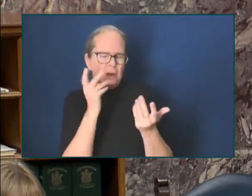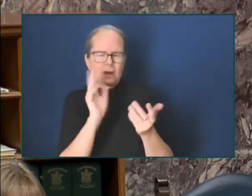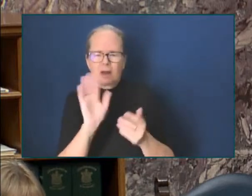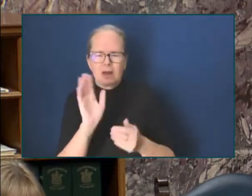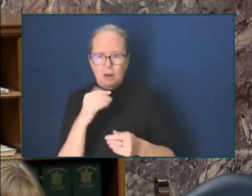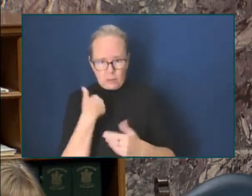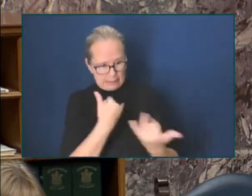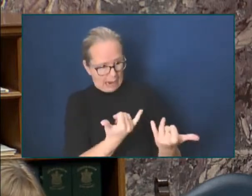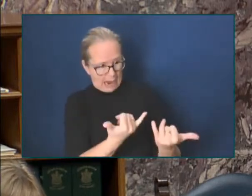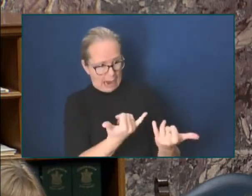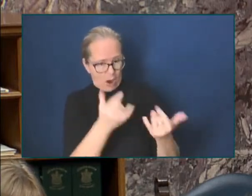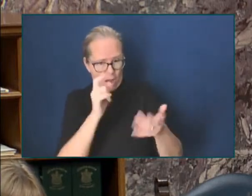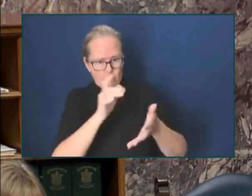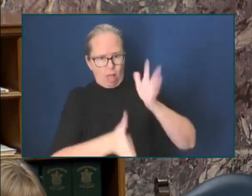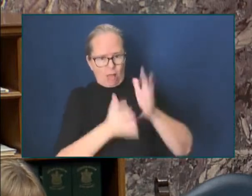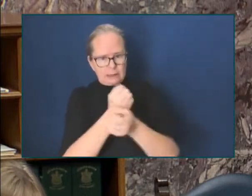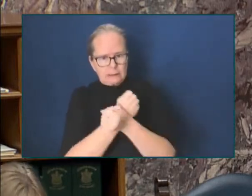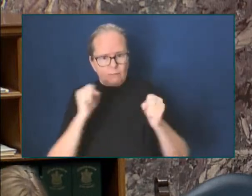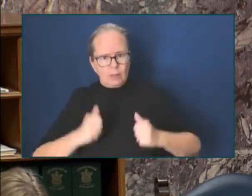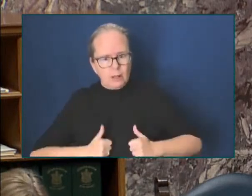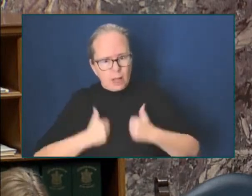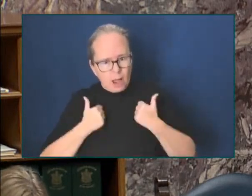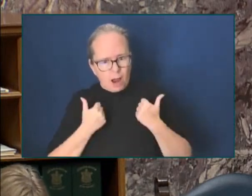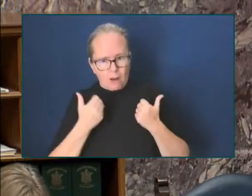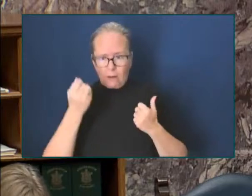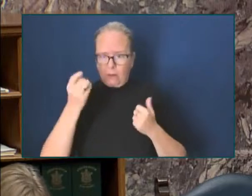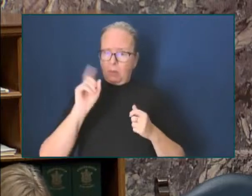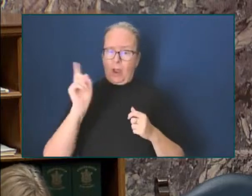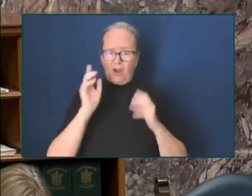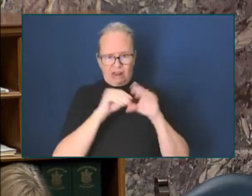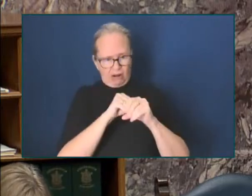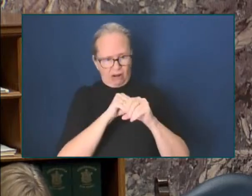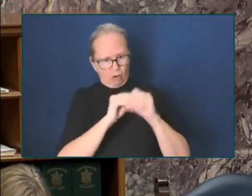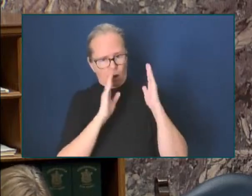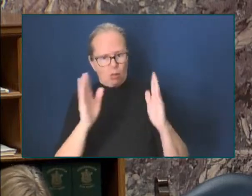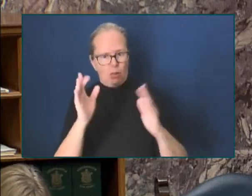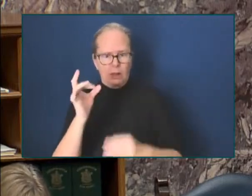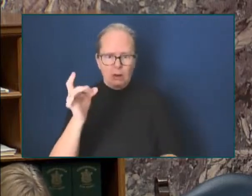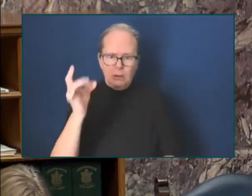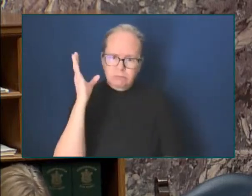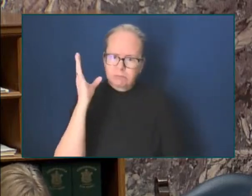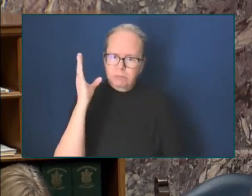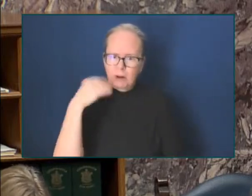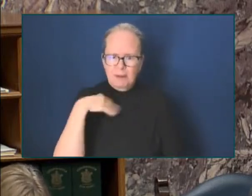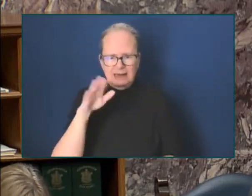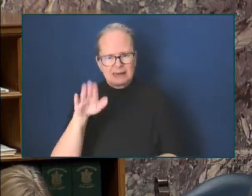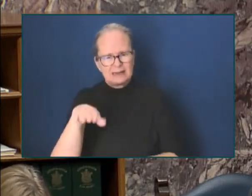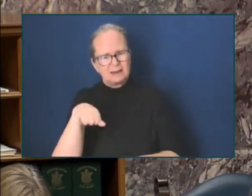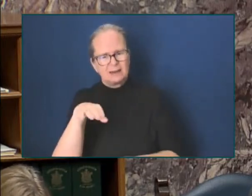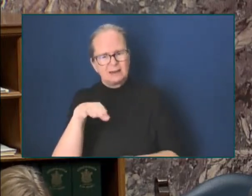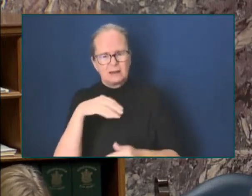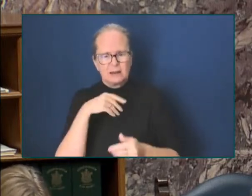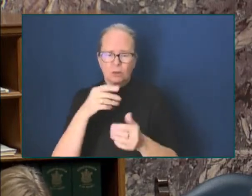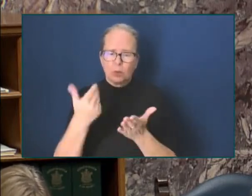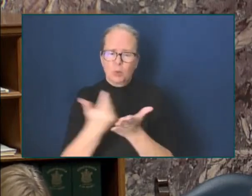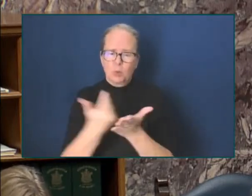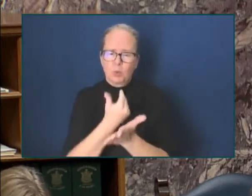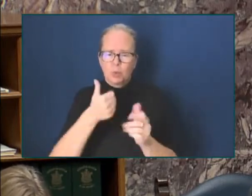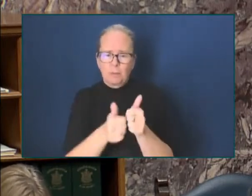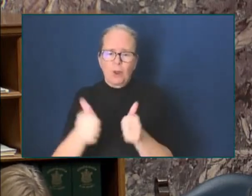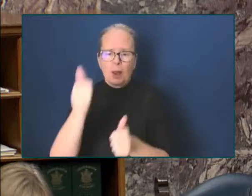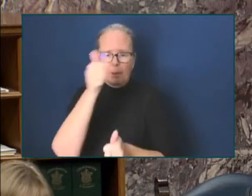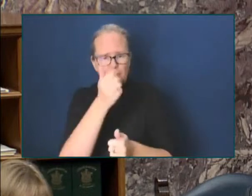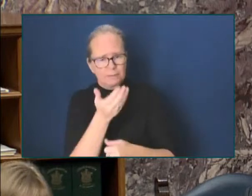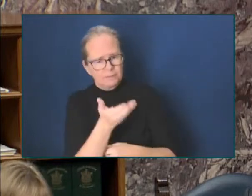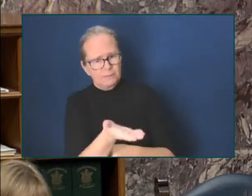I want to ask the new Premier. He now has an opportunity. We've asked the Health Minister repeatedly to do the right thing and resign